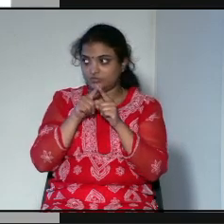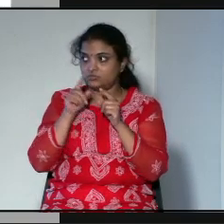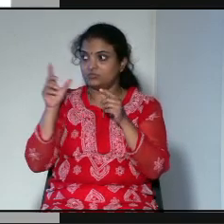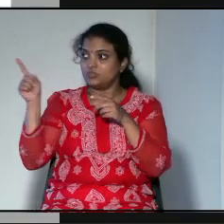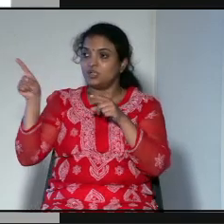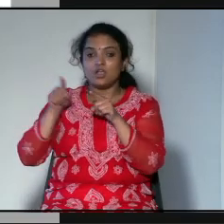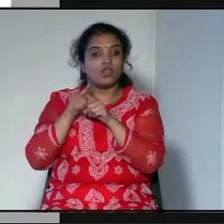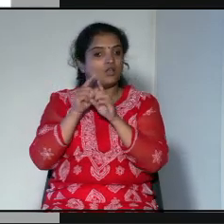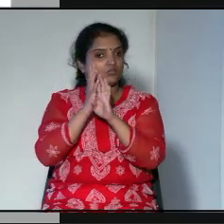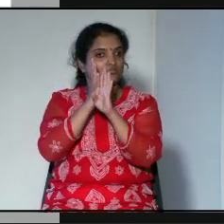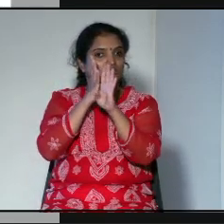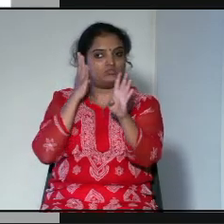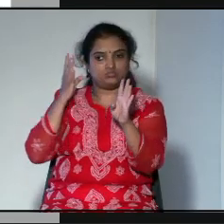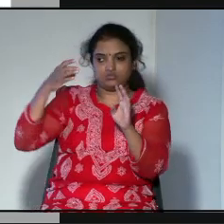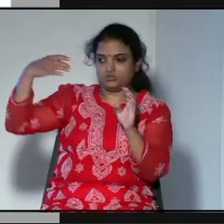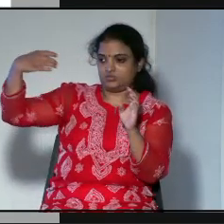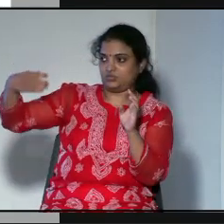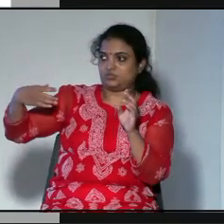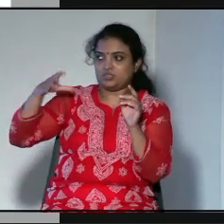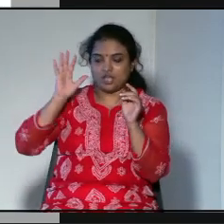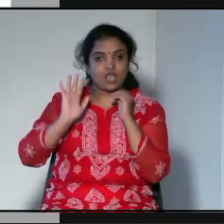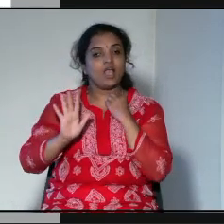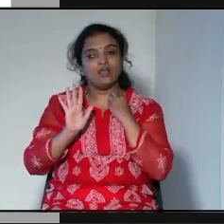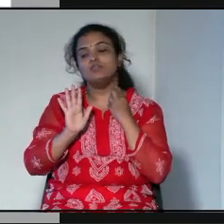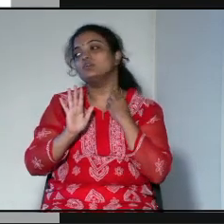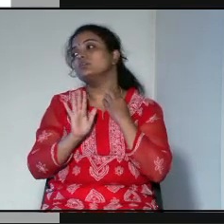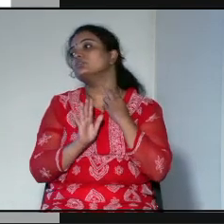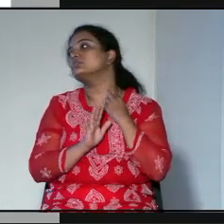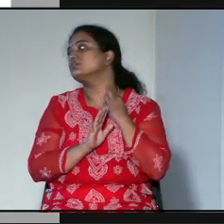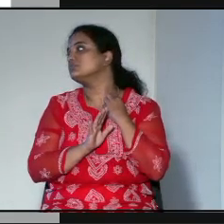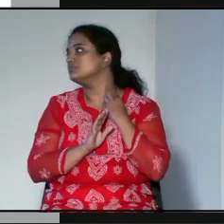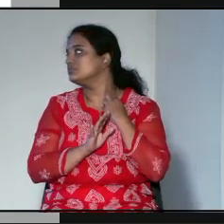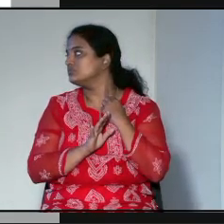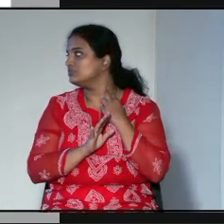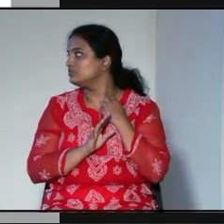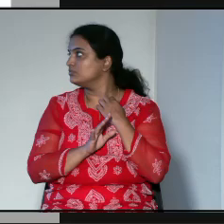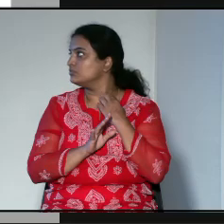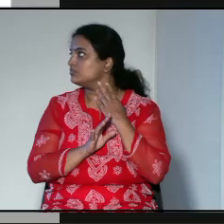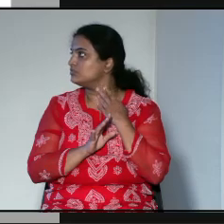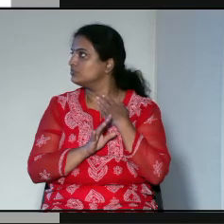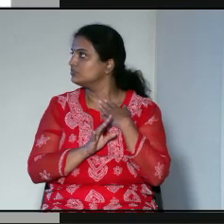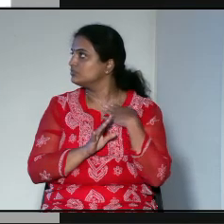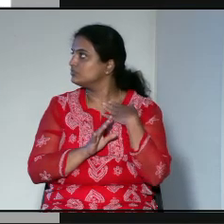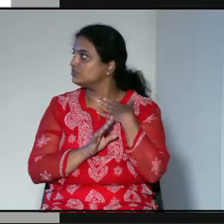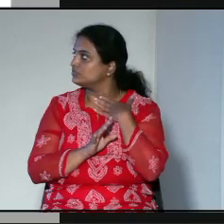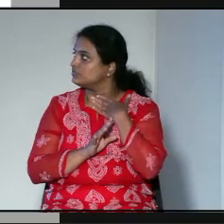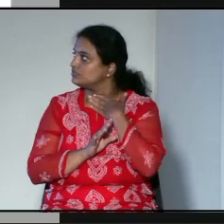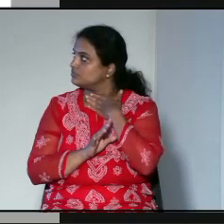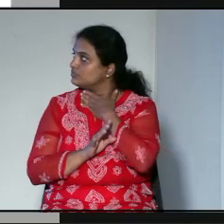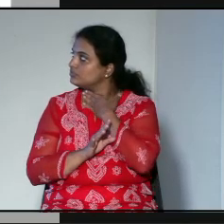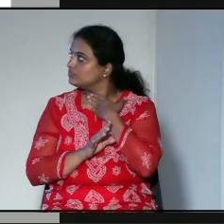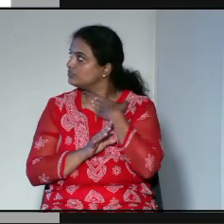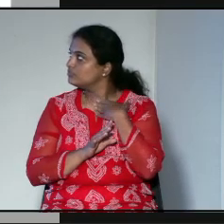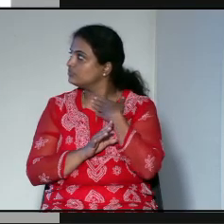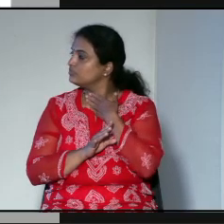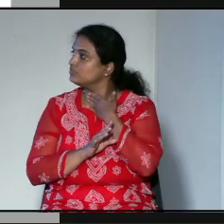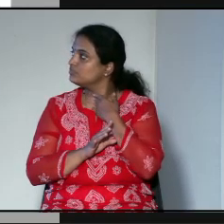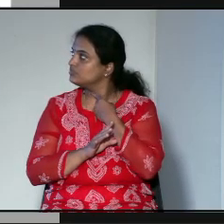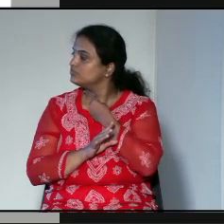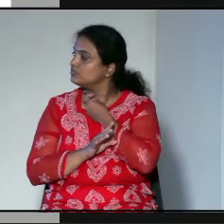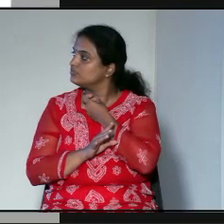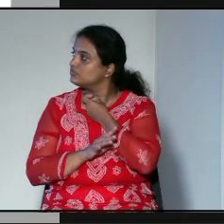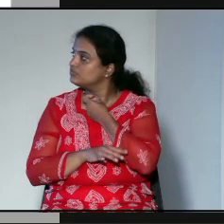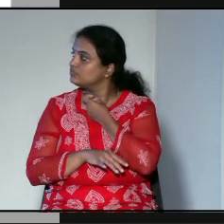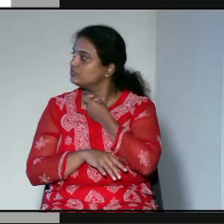queues, also one of a coal mine. The abstracted form of a metal mass with figural forms and dense